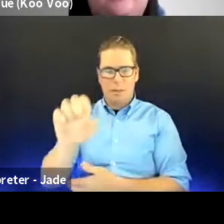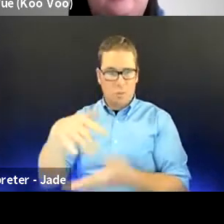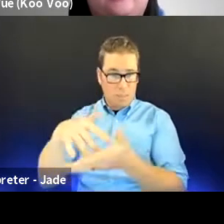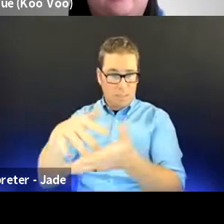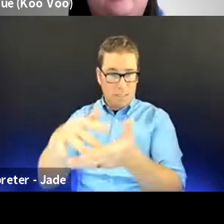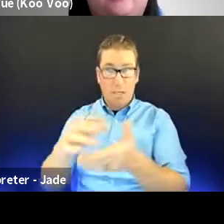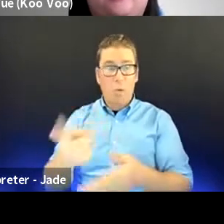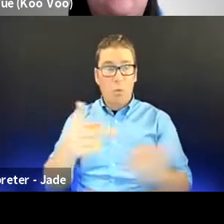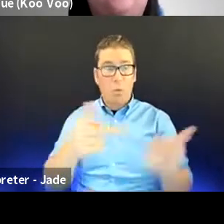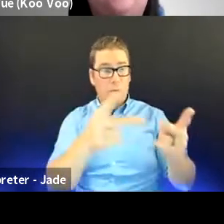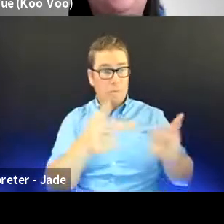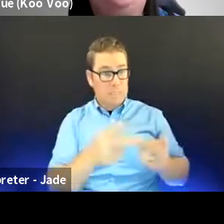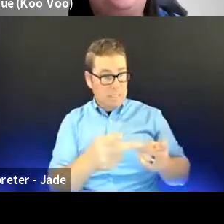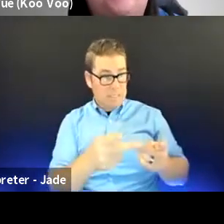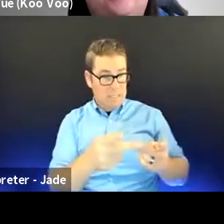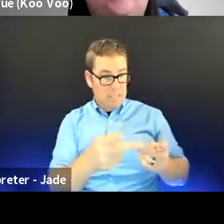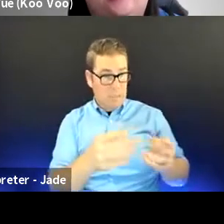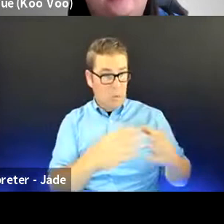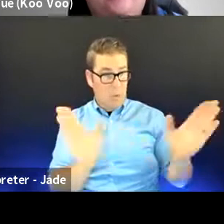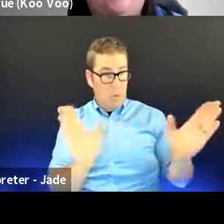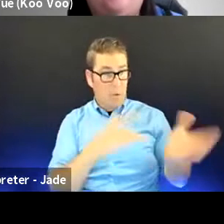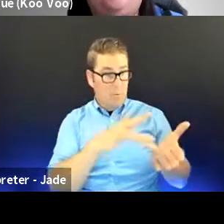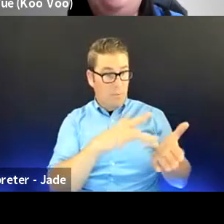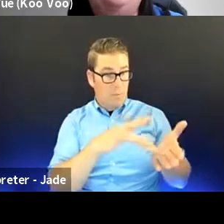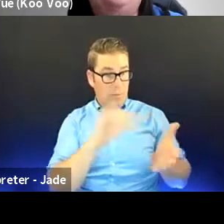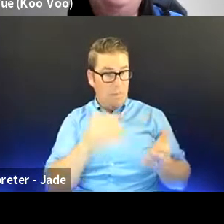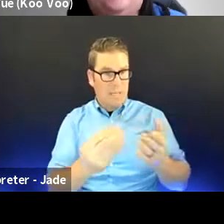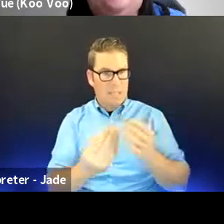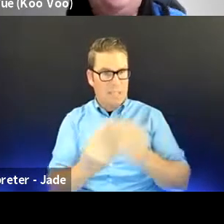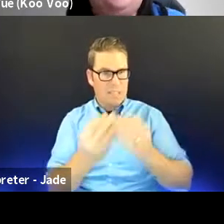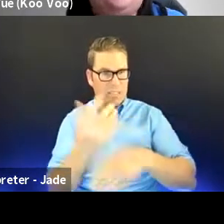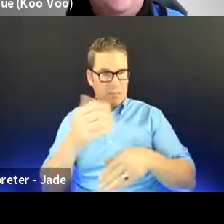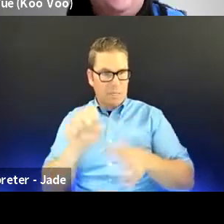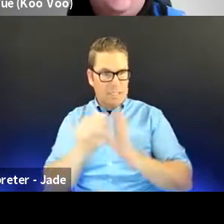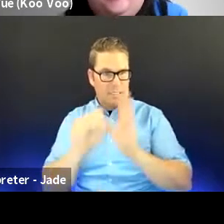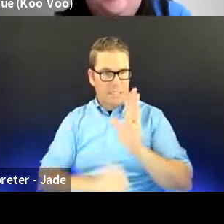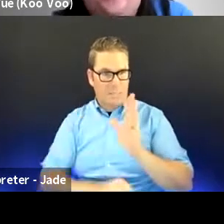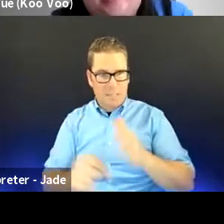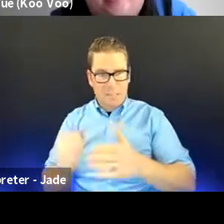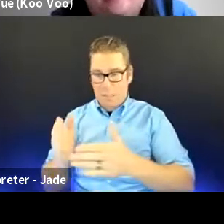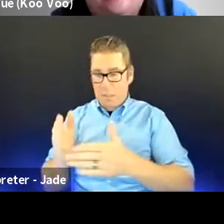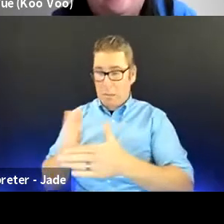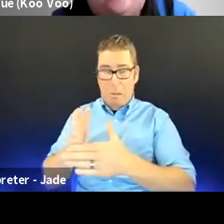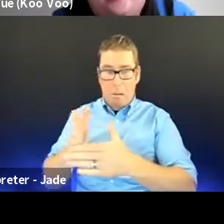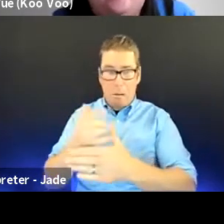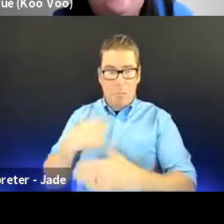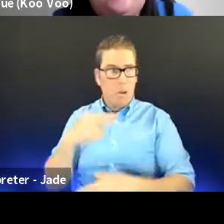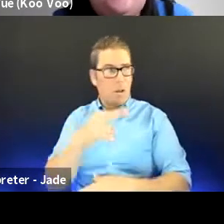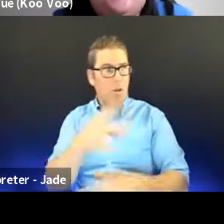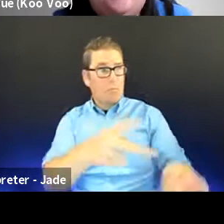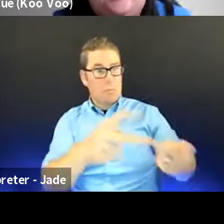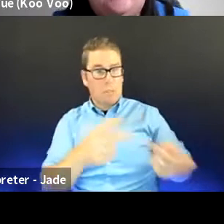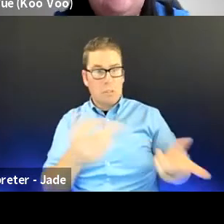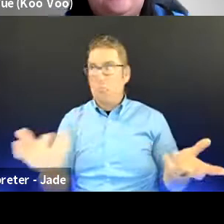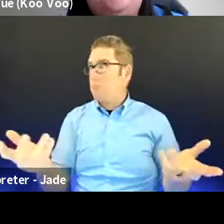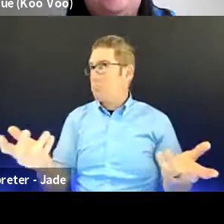of the spring semester. And I just decided, hey, why not, right? You don't see